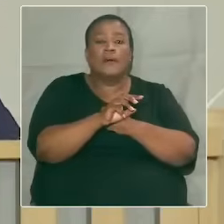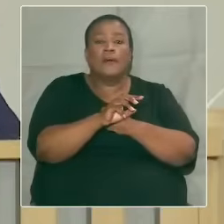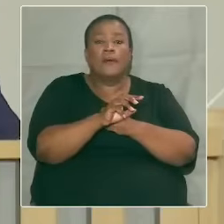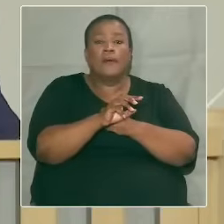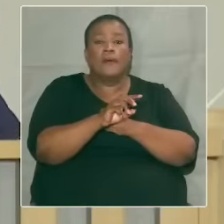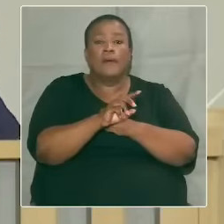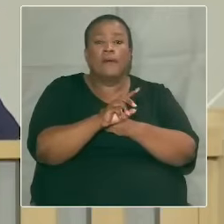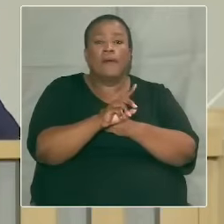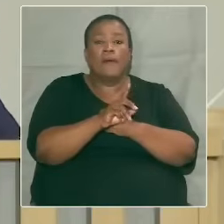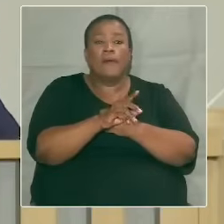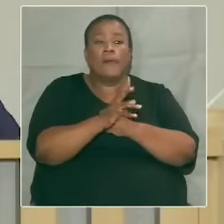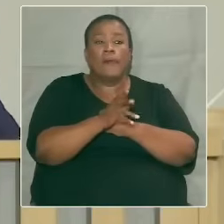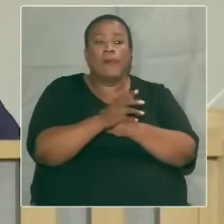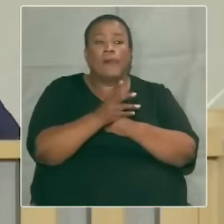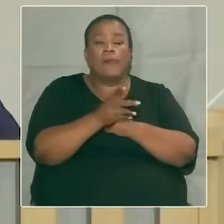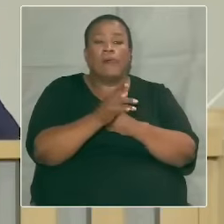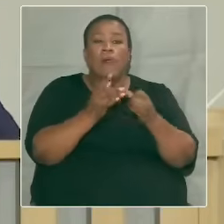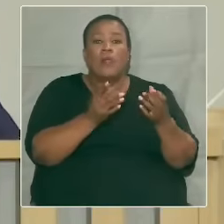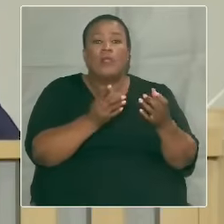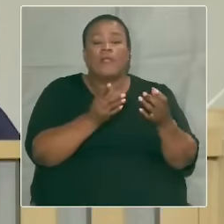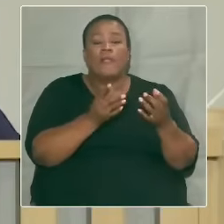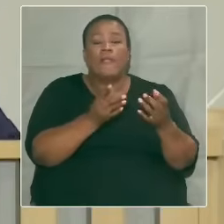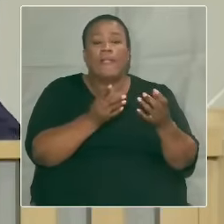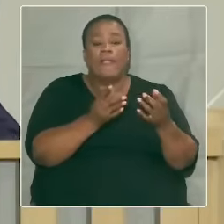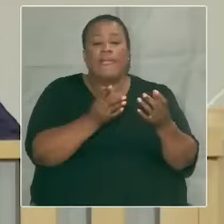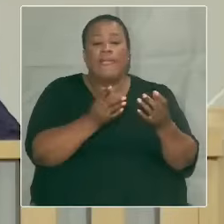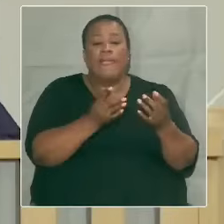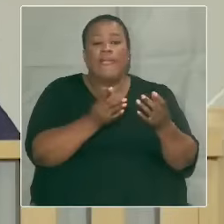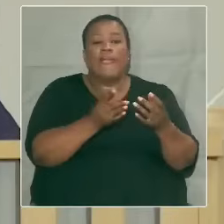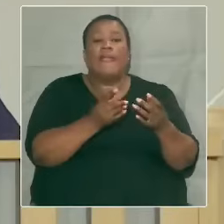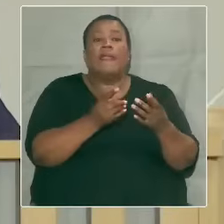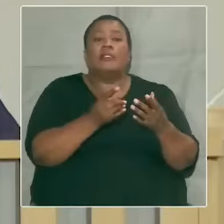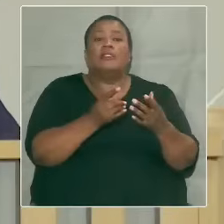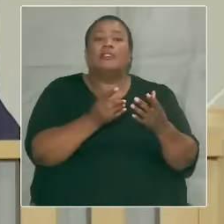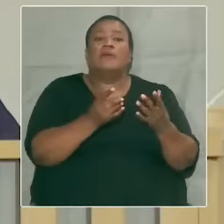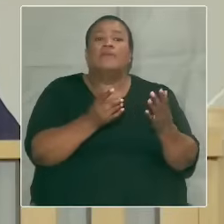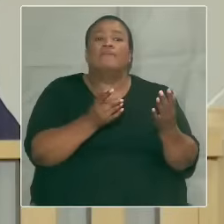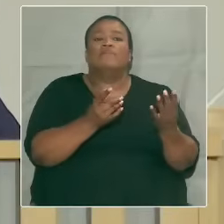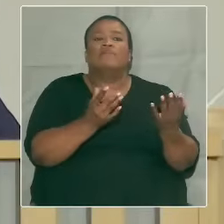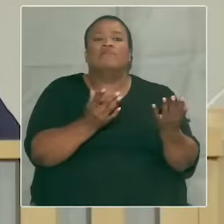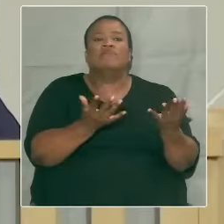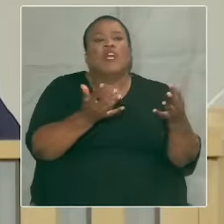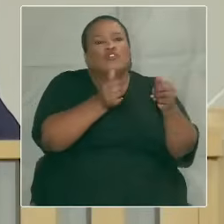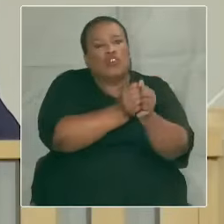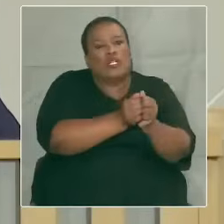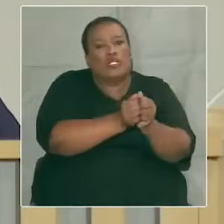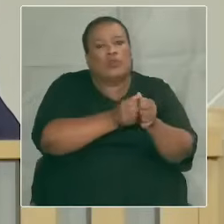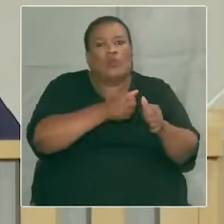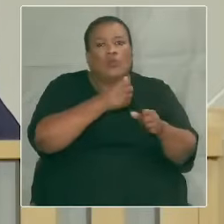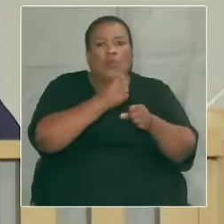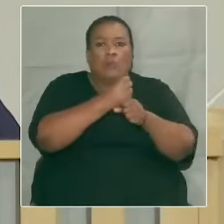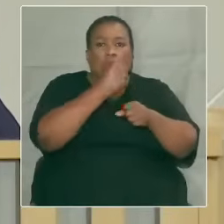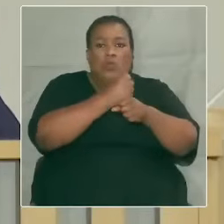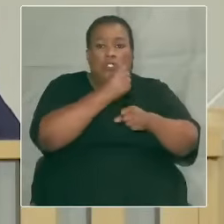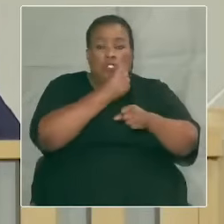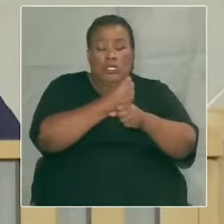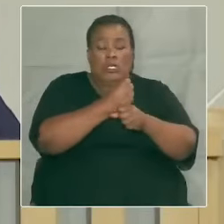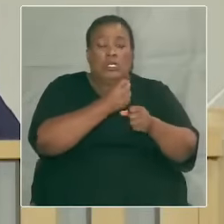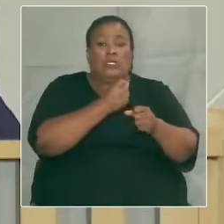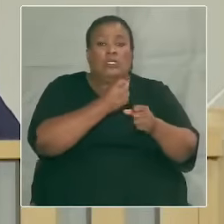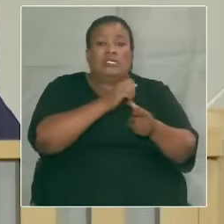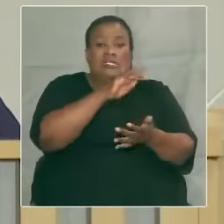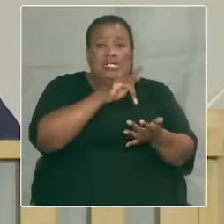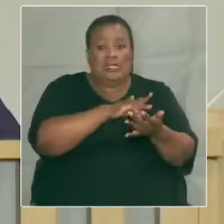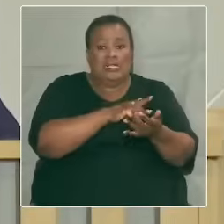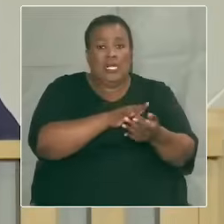a joint operational center, which is at the province, and